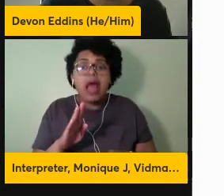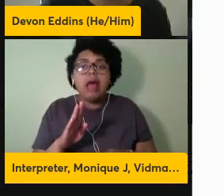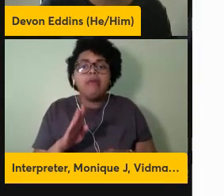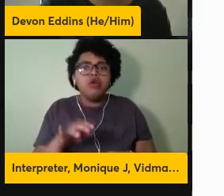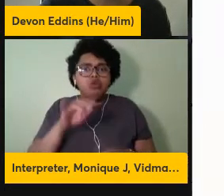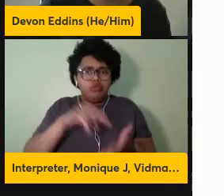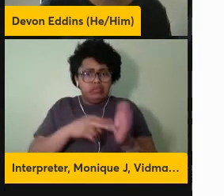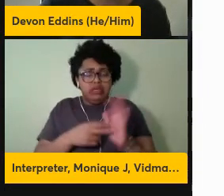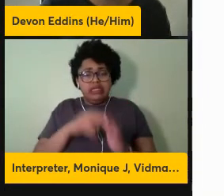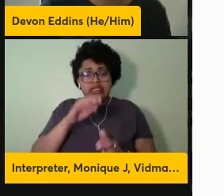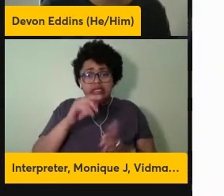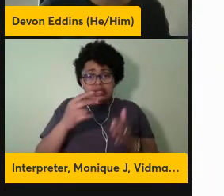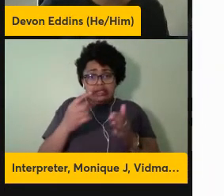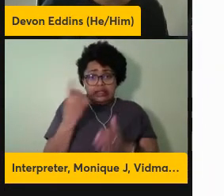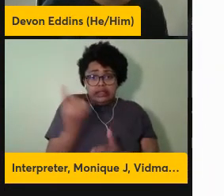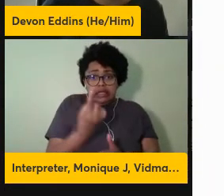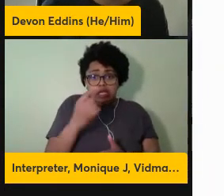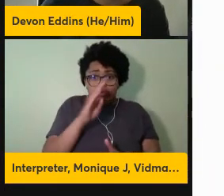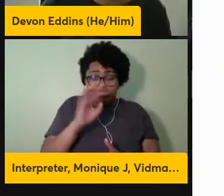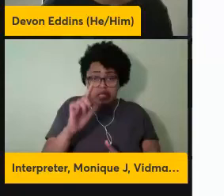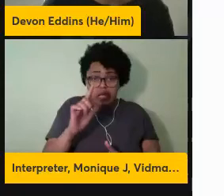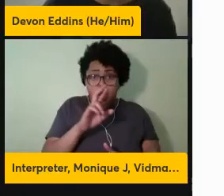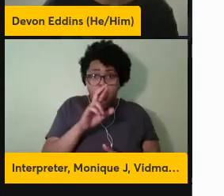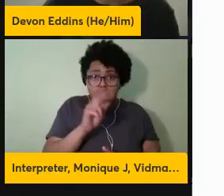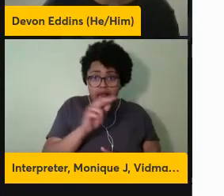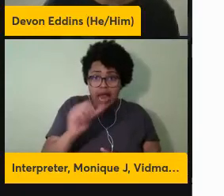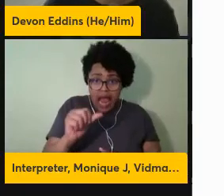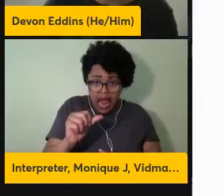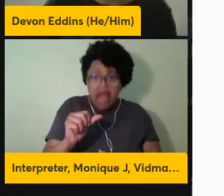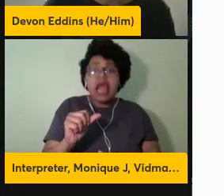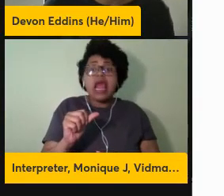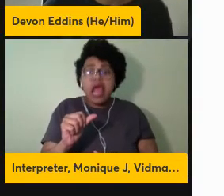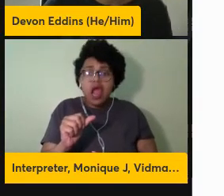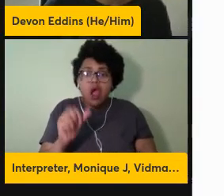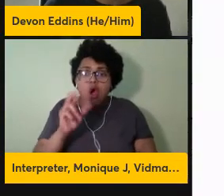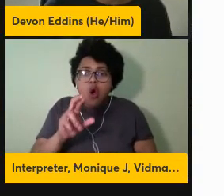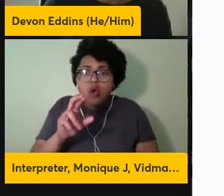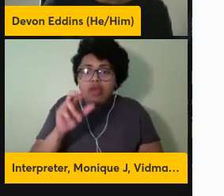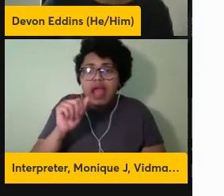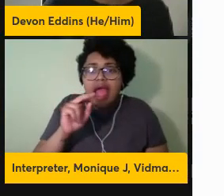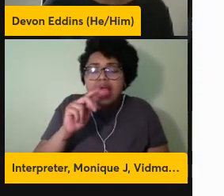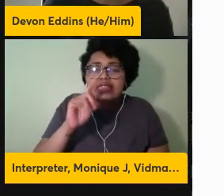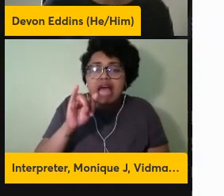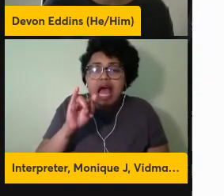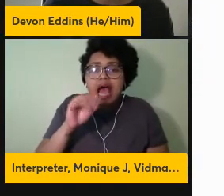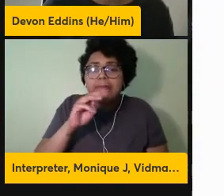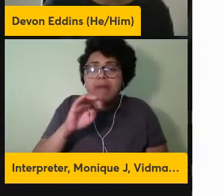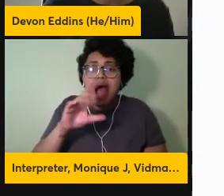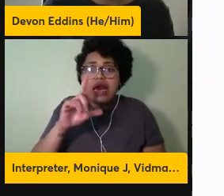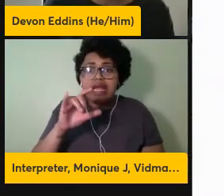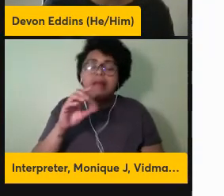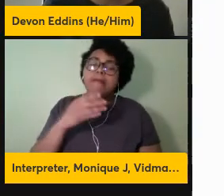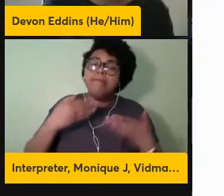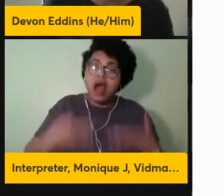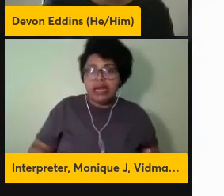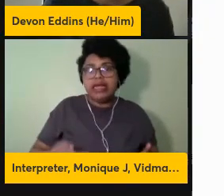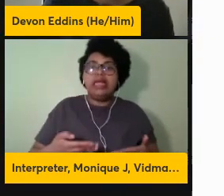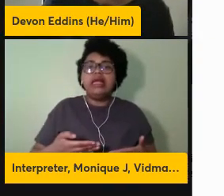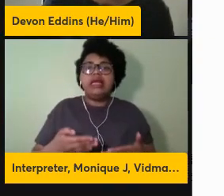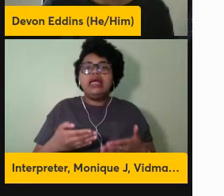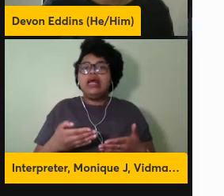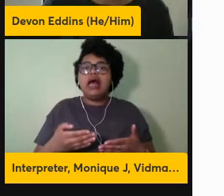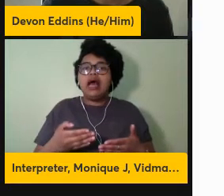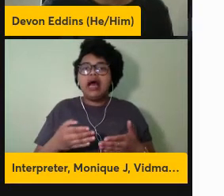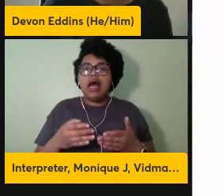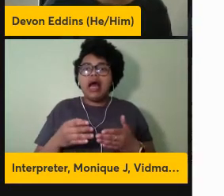single-cell RNA sequencing with 89 antibody-derived tags or antibody sequencing, 30-parameter flow cytometry,